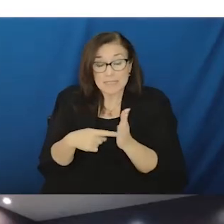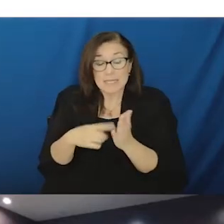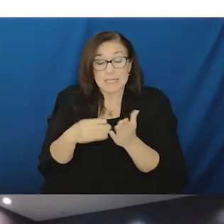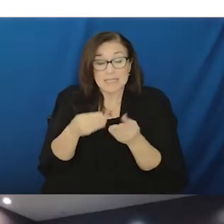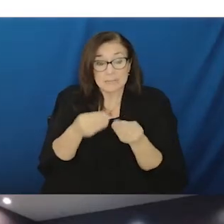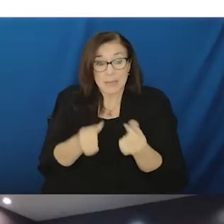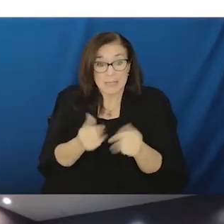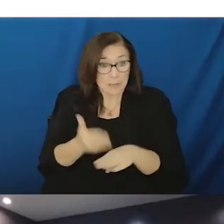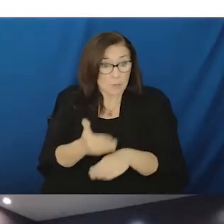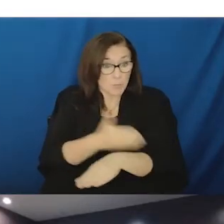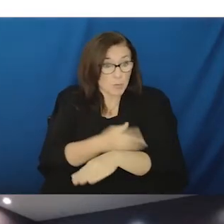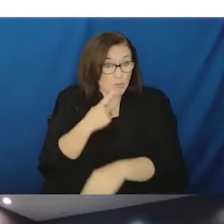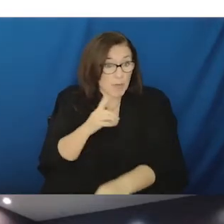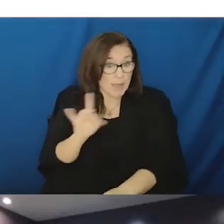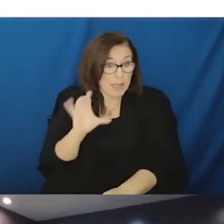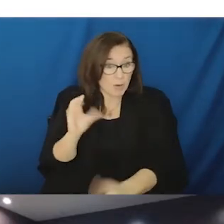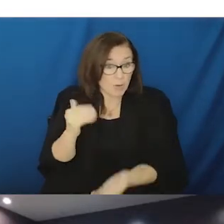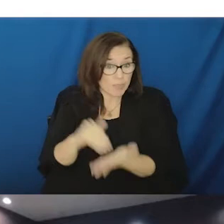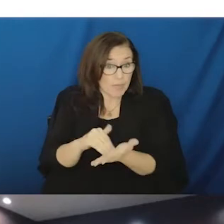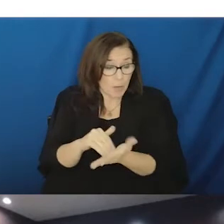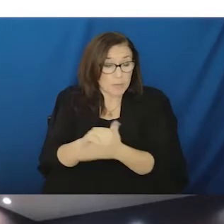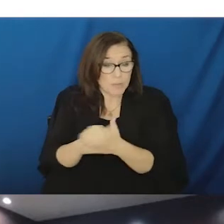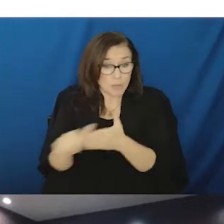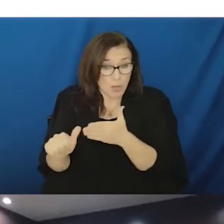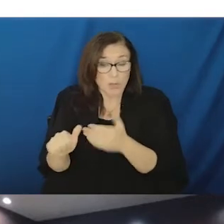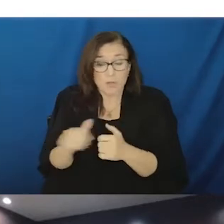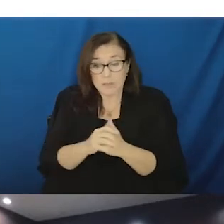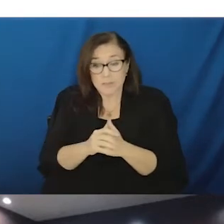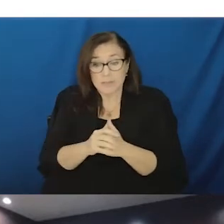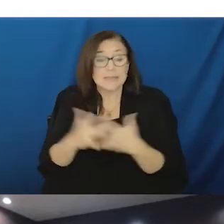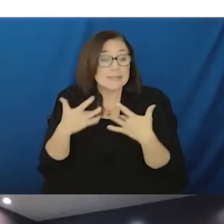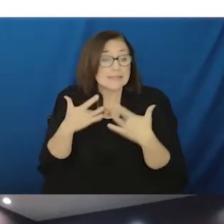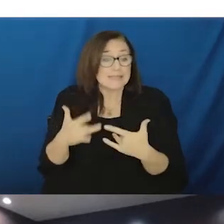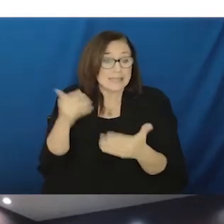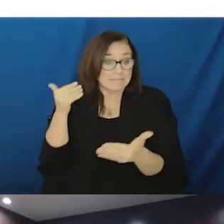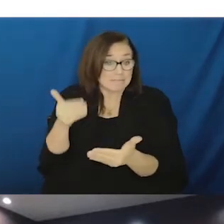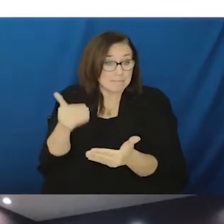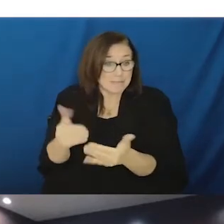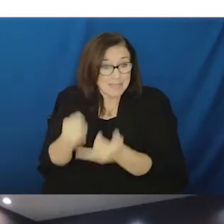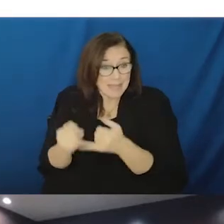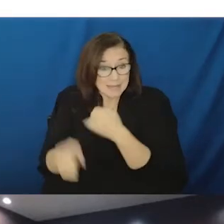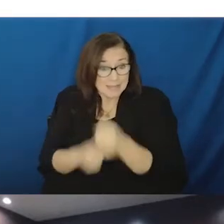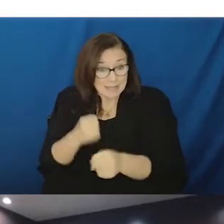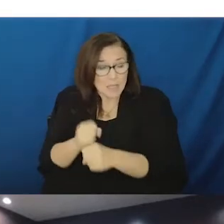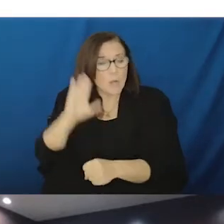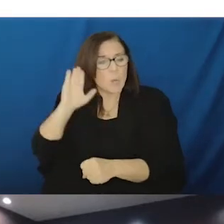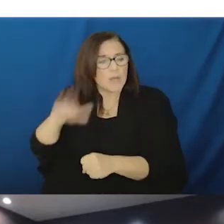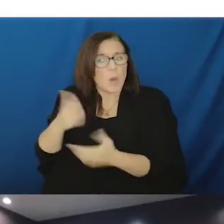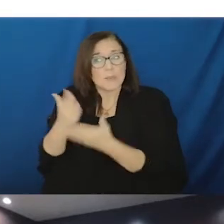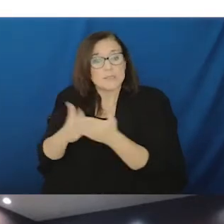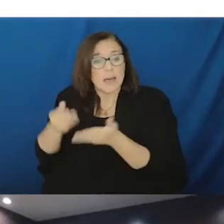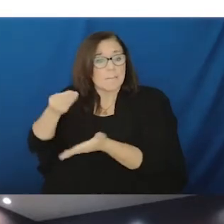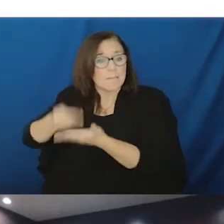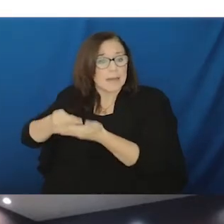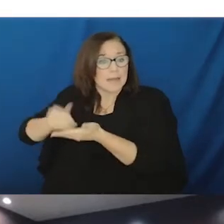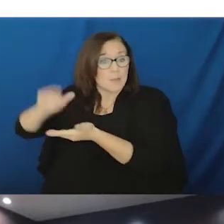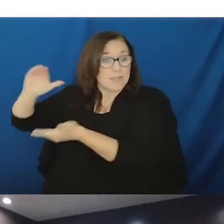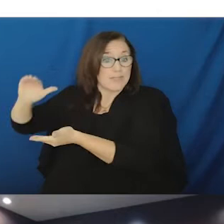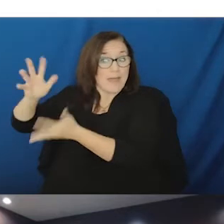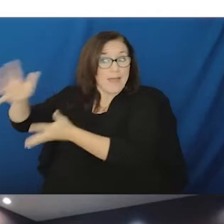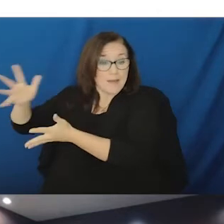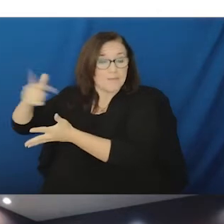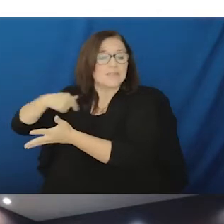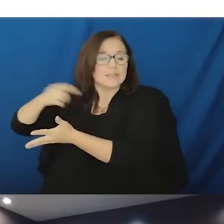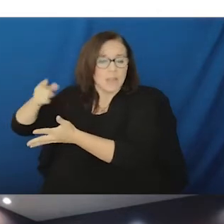when we get into second interim and closer to the end of the year, we know what funds are not being expended. So we do relieve